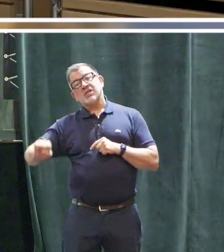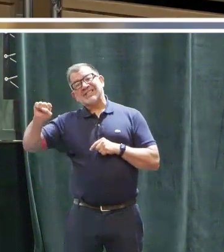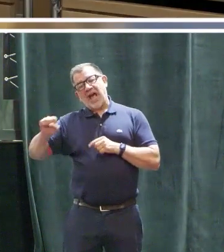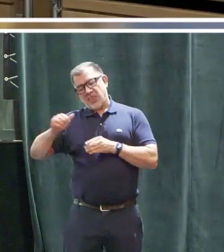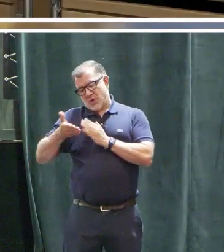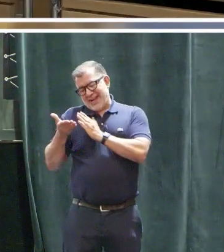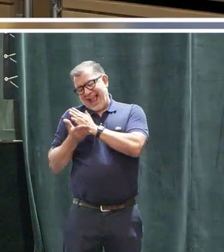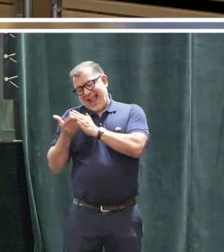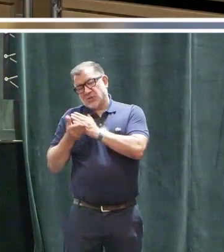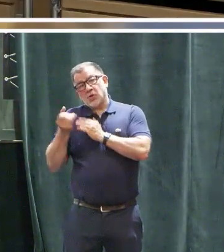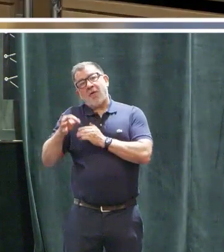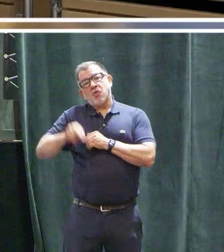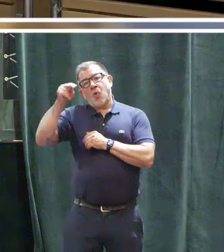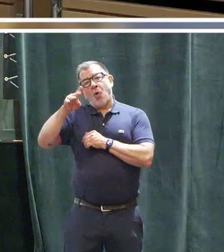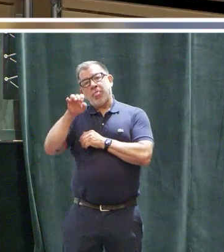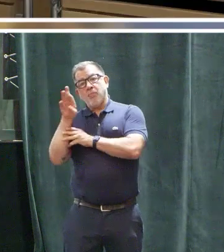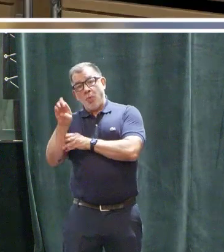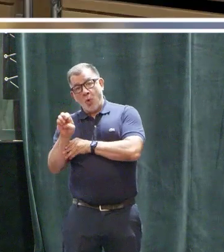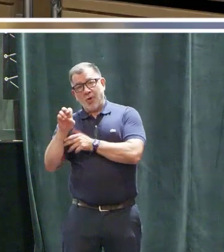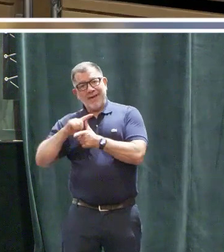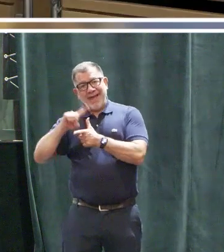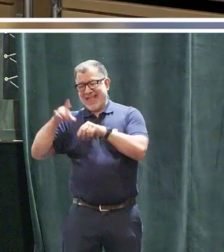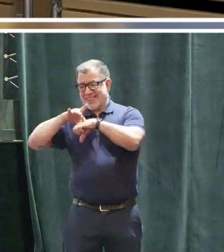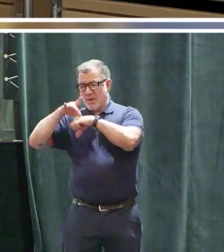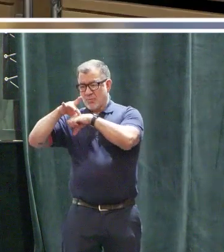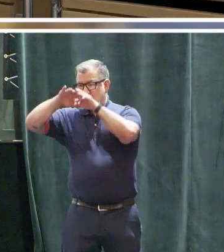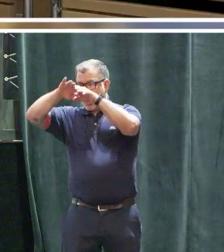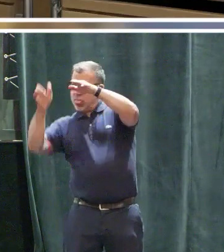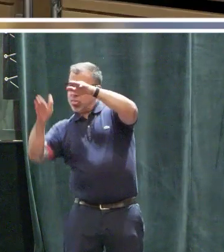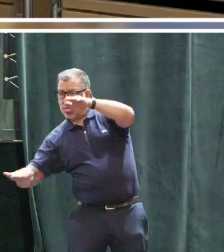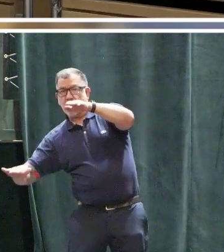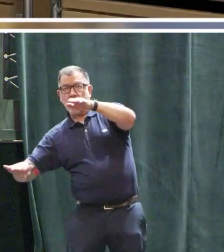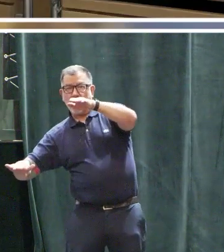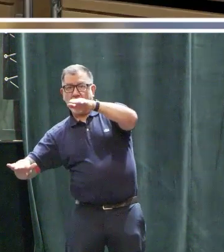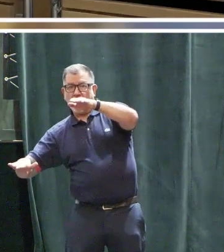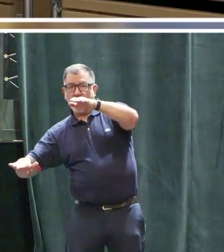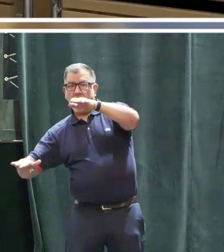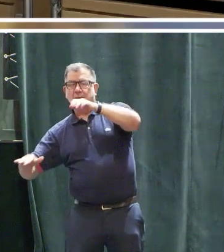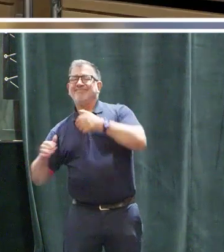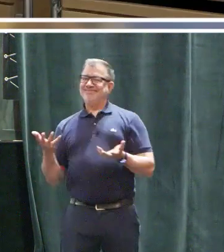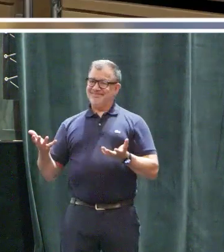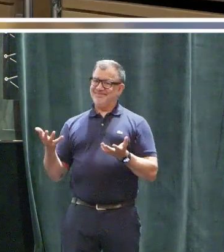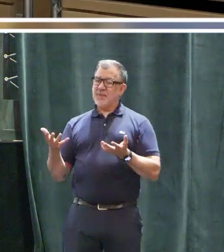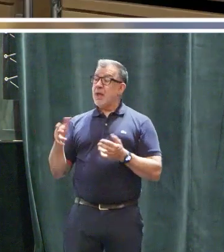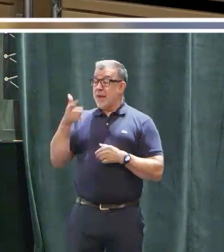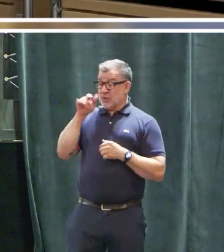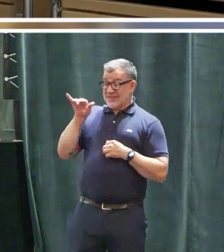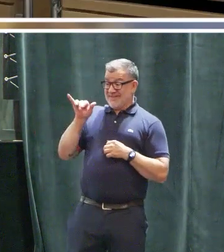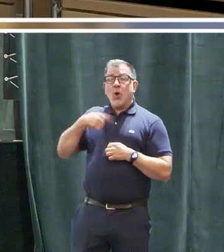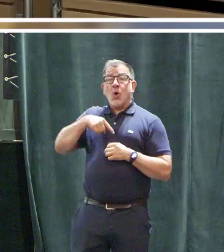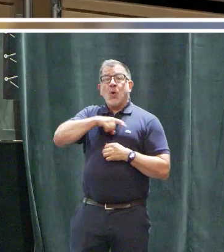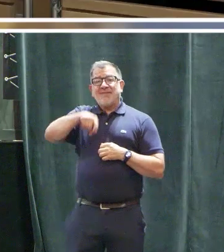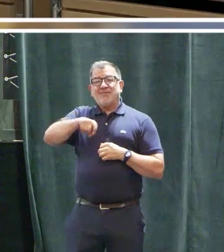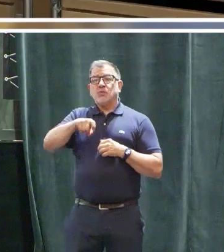Moore Street, the topography falls off. The elevation gets lower. And so we have to pick